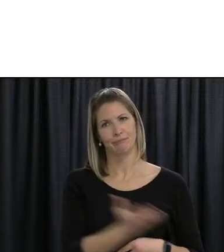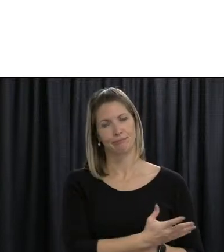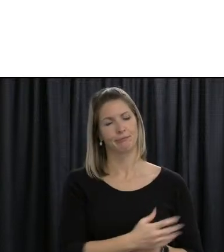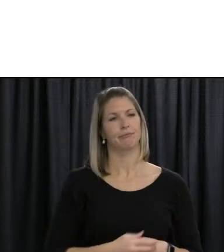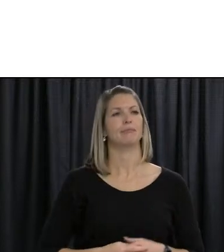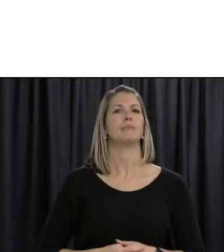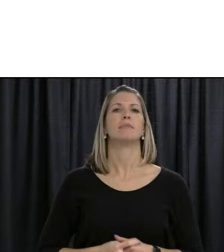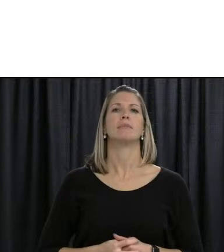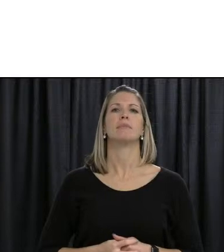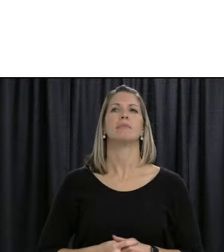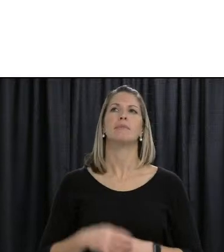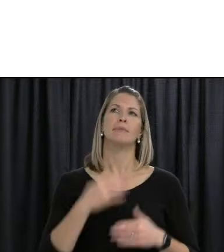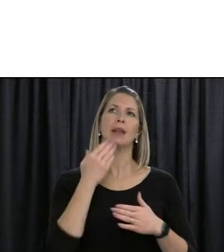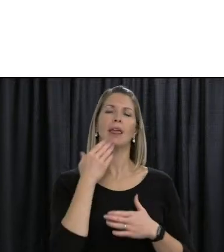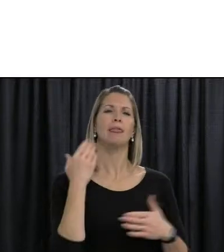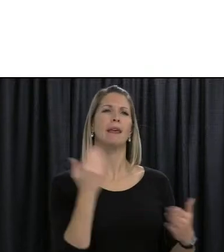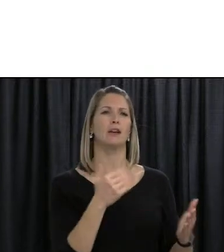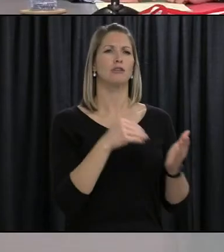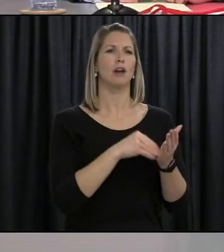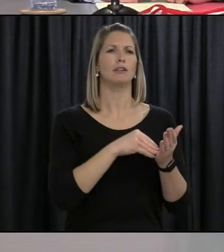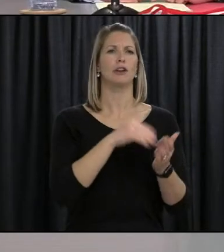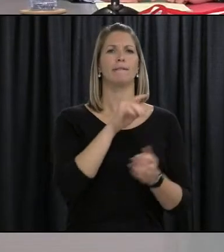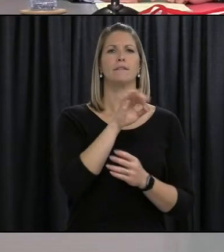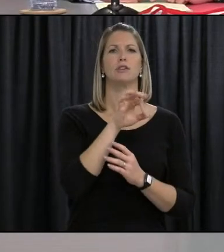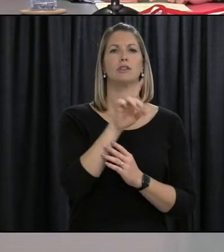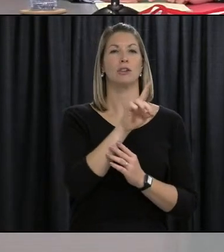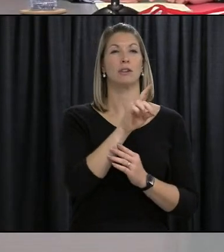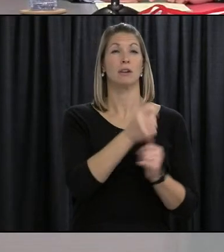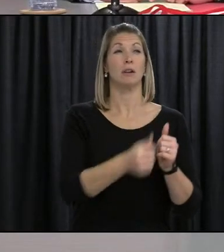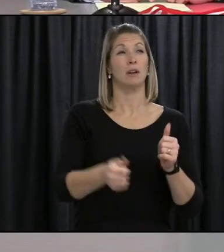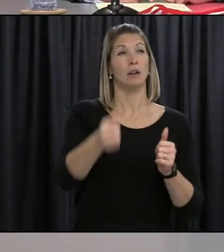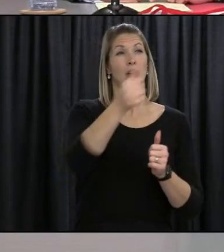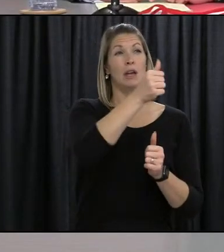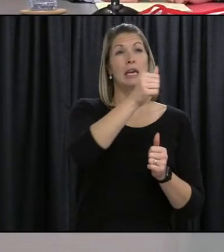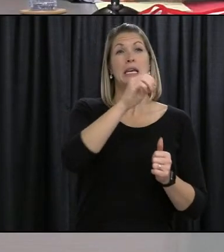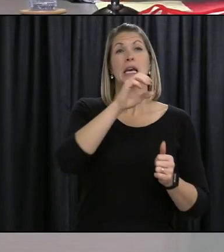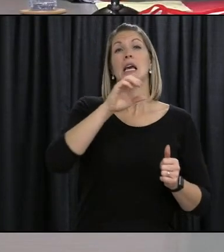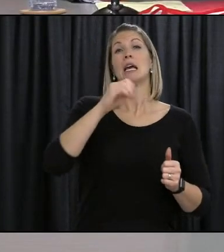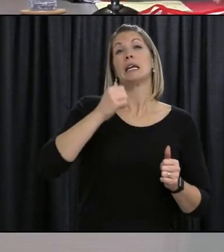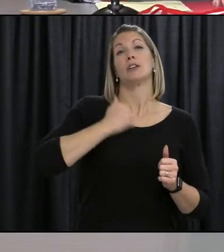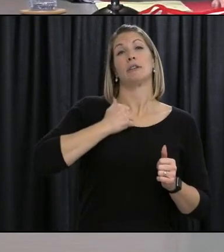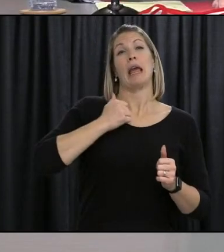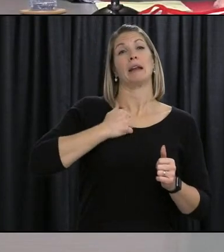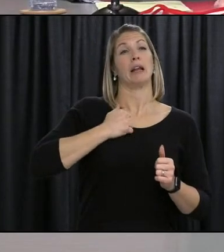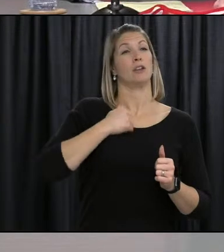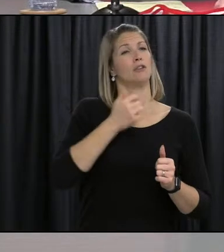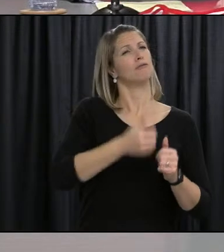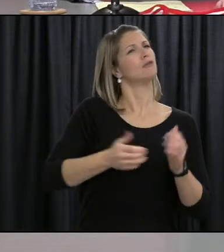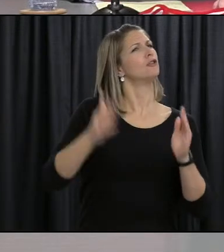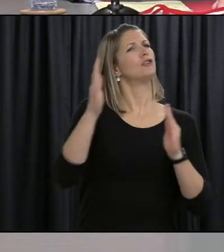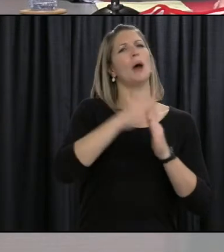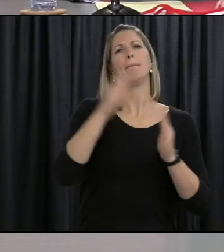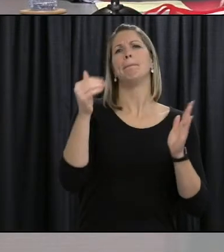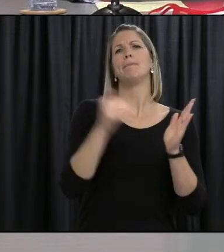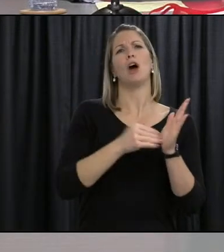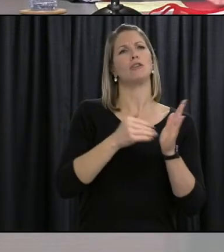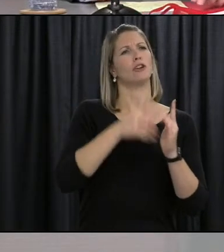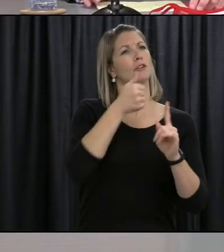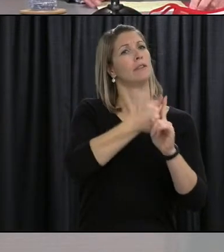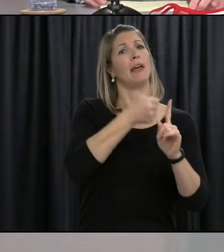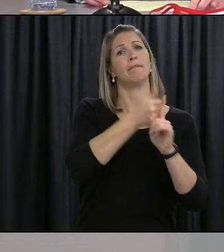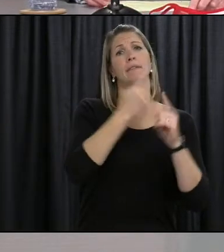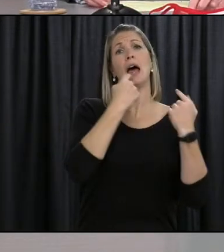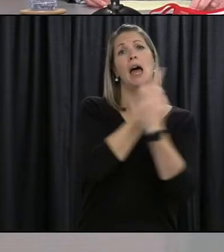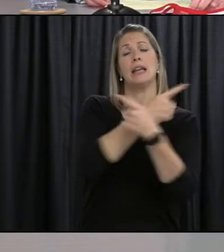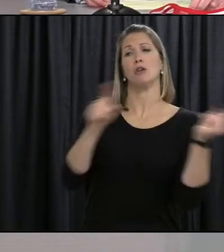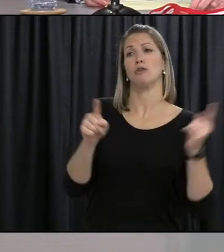Thank you. Dr. Fitzgerald, Canada's Chief Public Health Officer, has recommended that non-medical masks now be made of at least 3 layers.